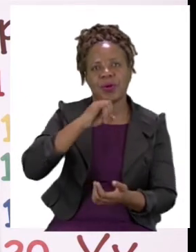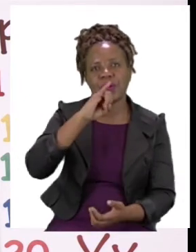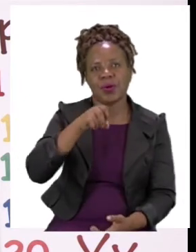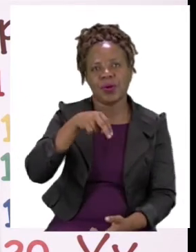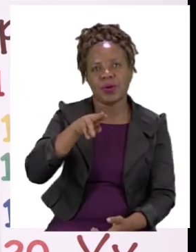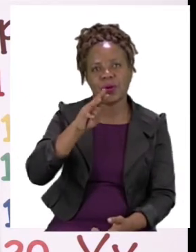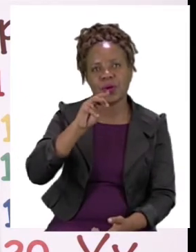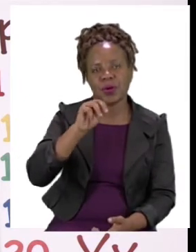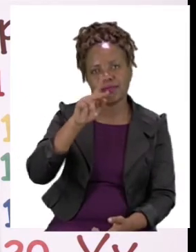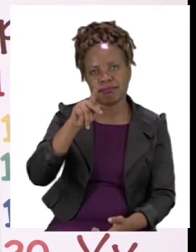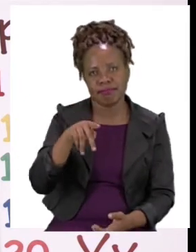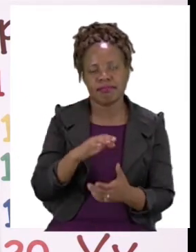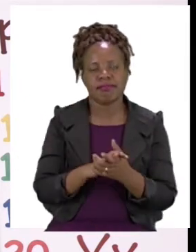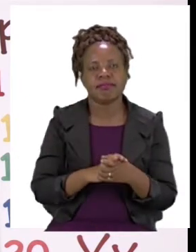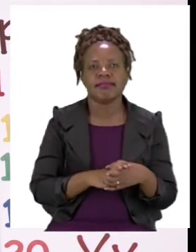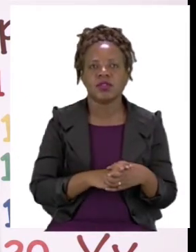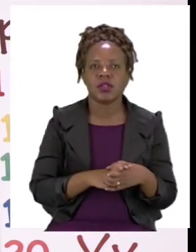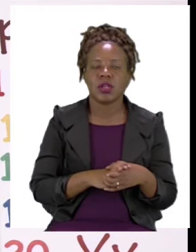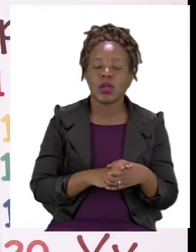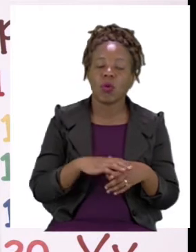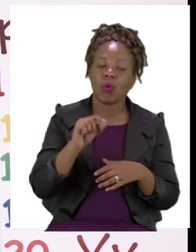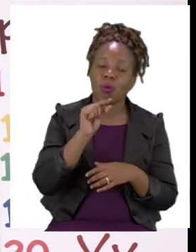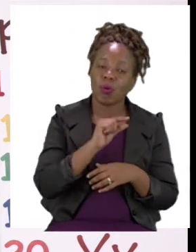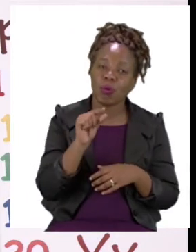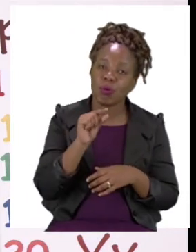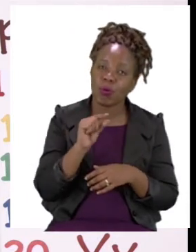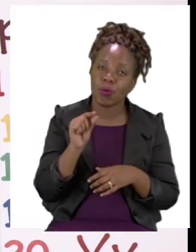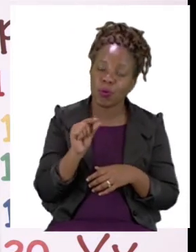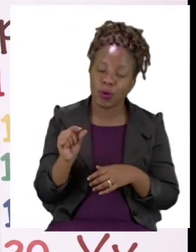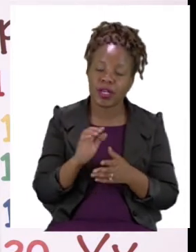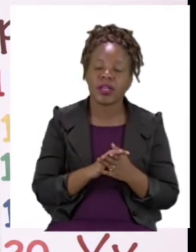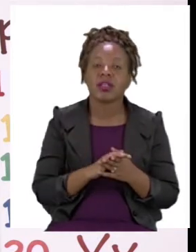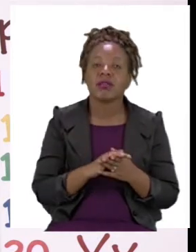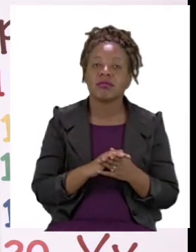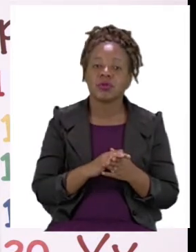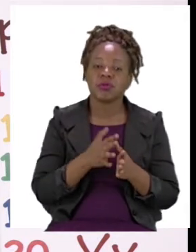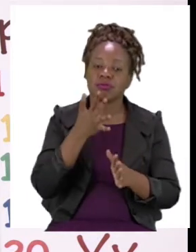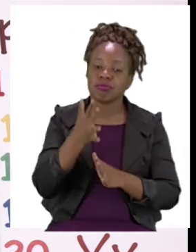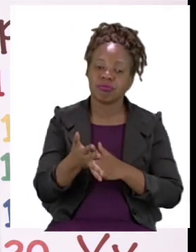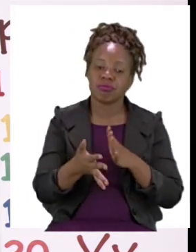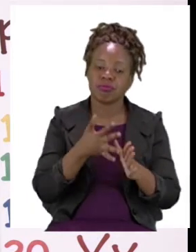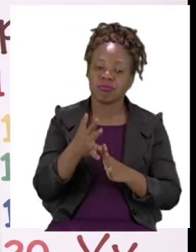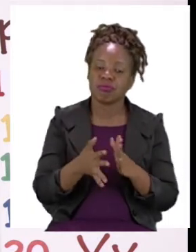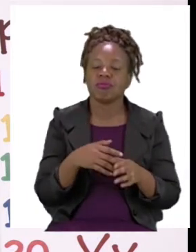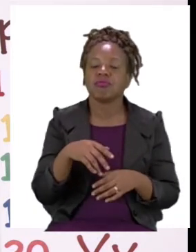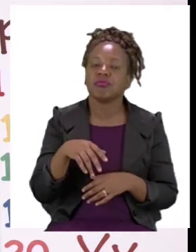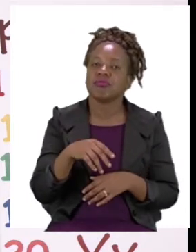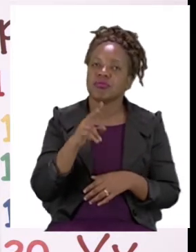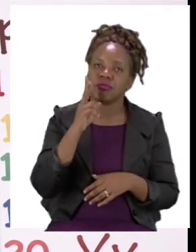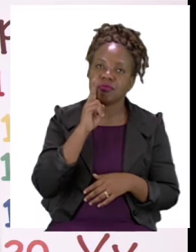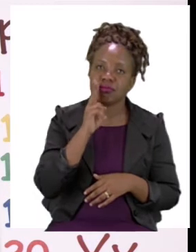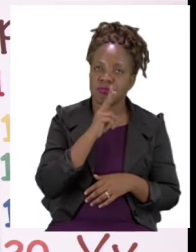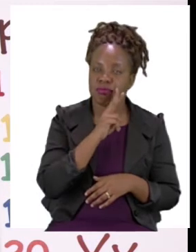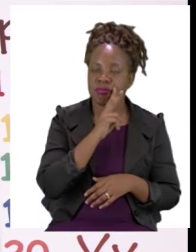So all the words that you can see that we have talked about are verbs because there is something that we are doing